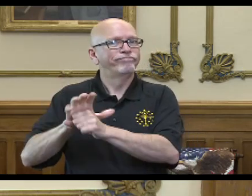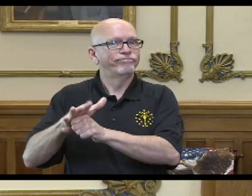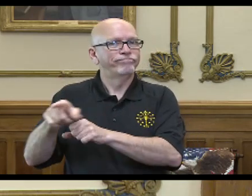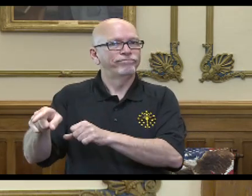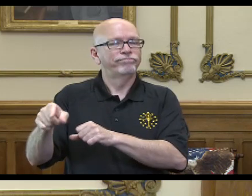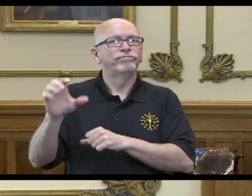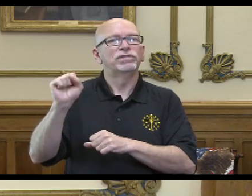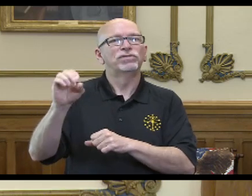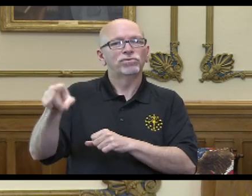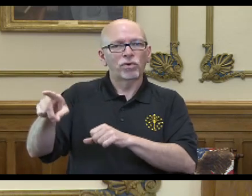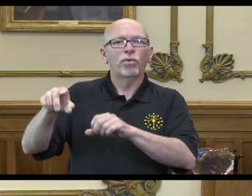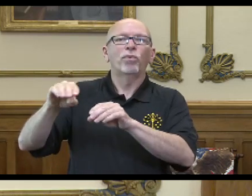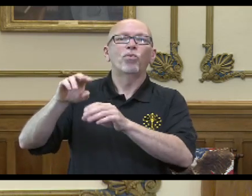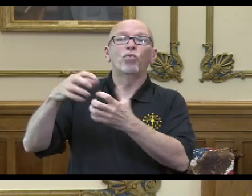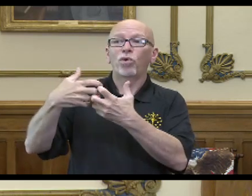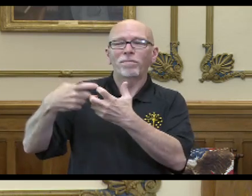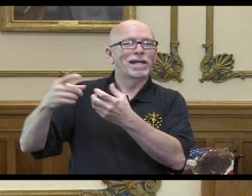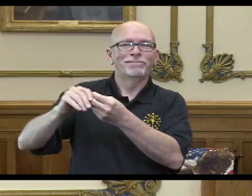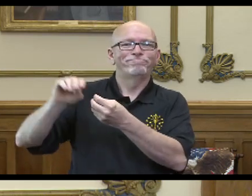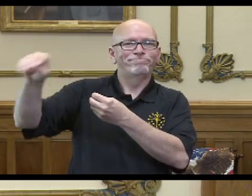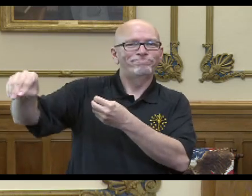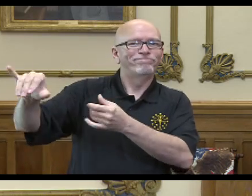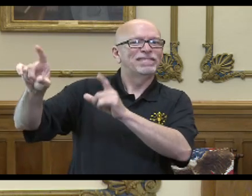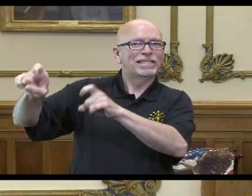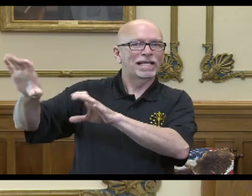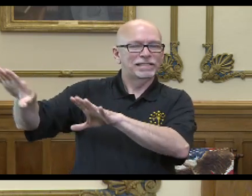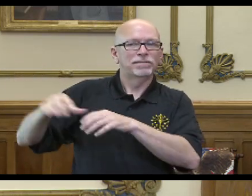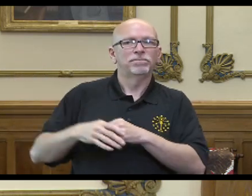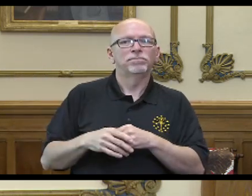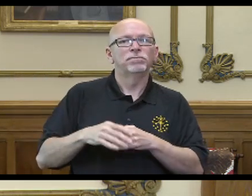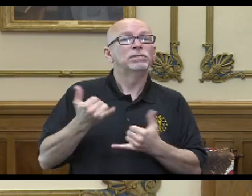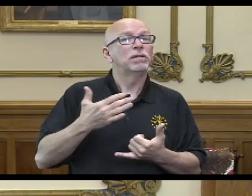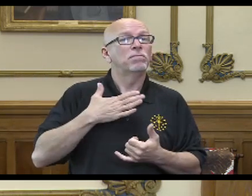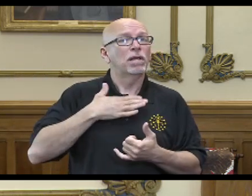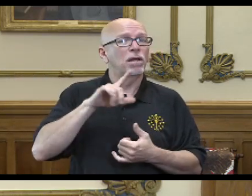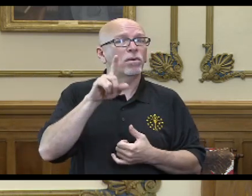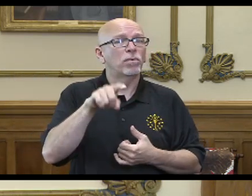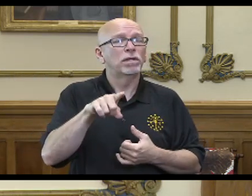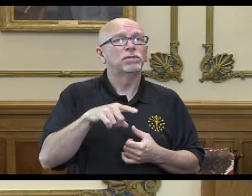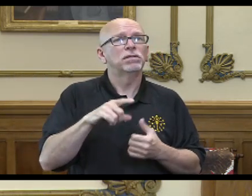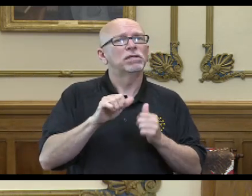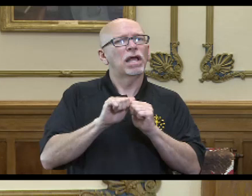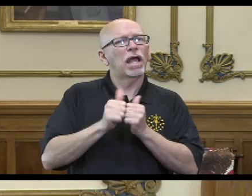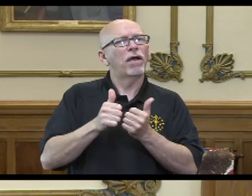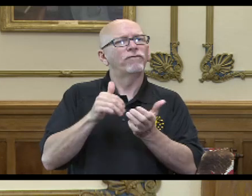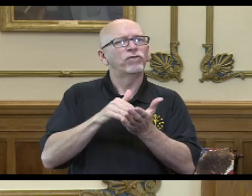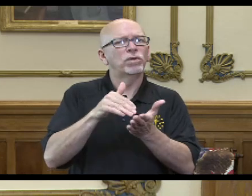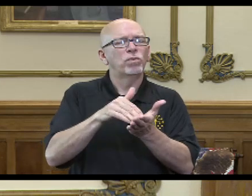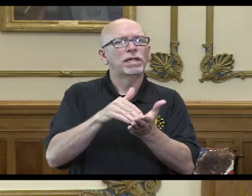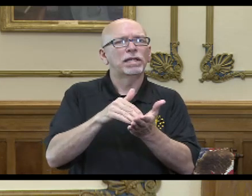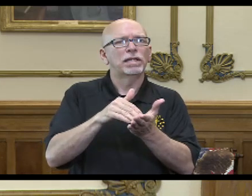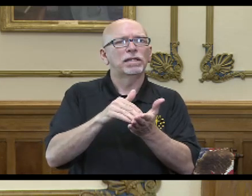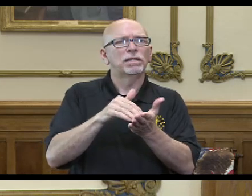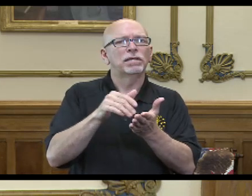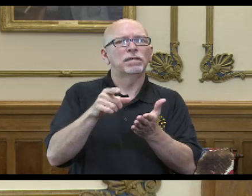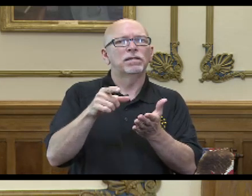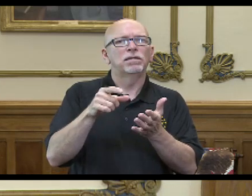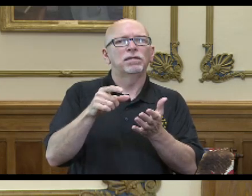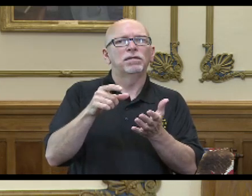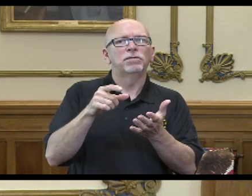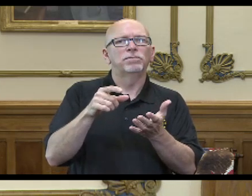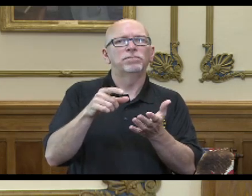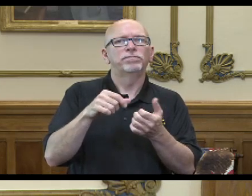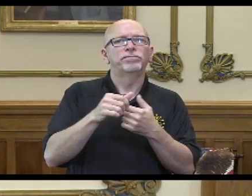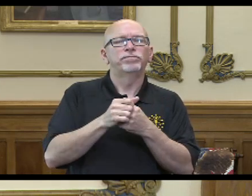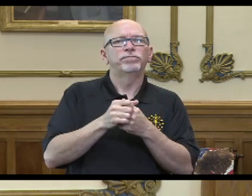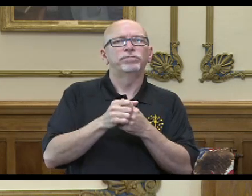So they moved the roommate out and they're testing her. And my question is, how frequently